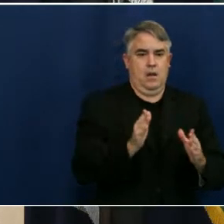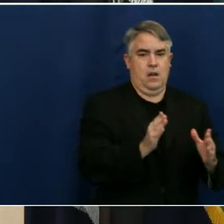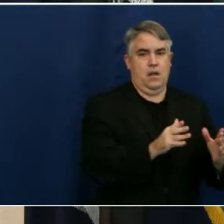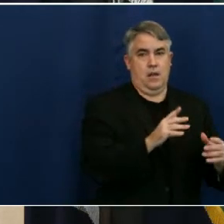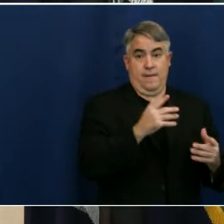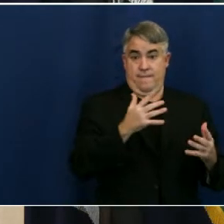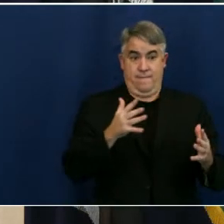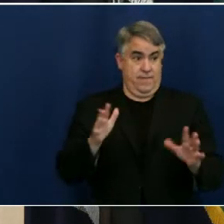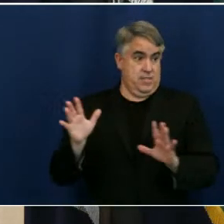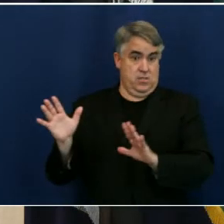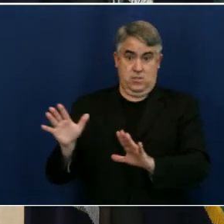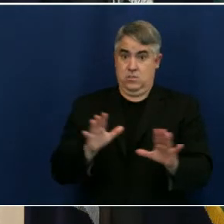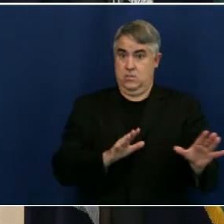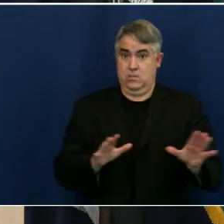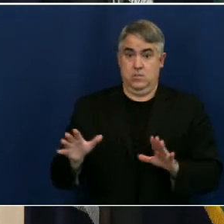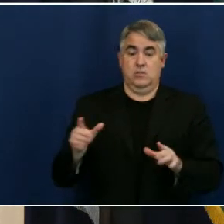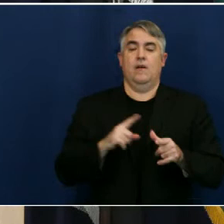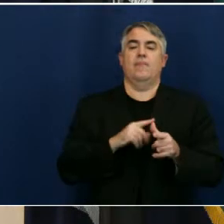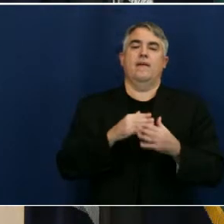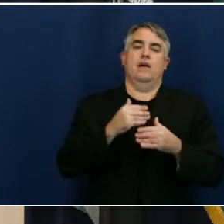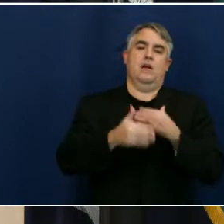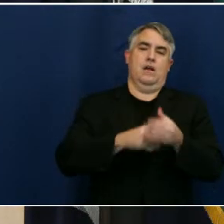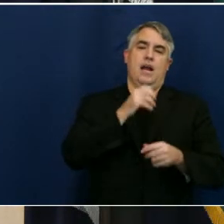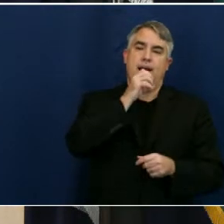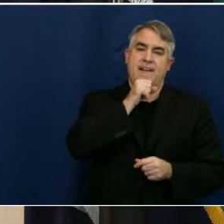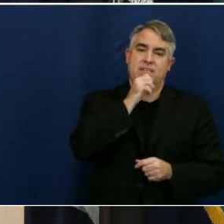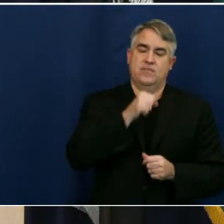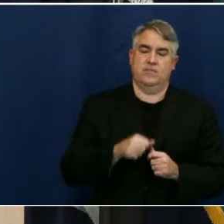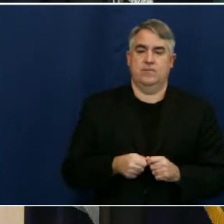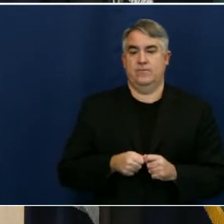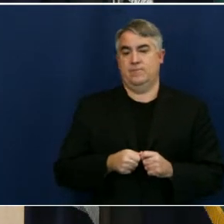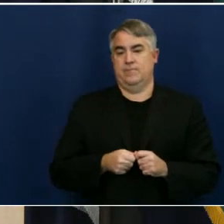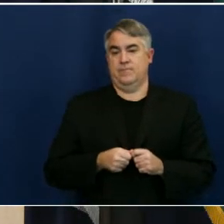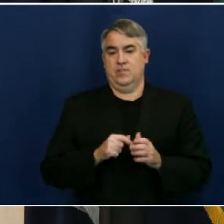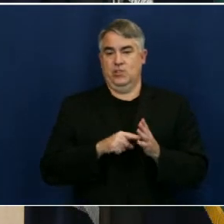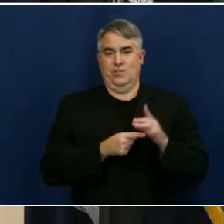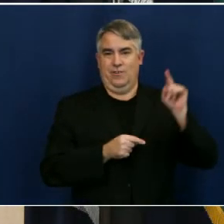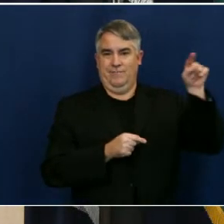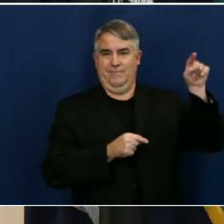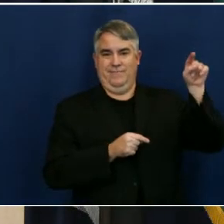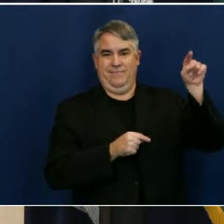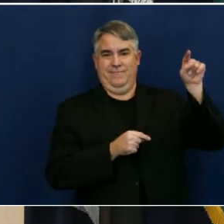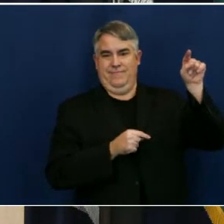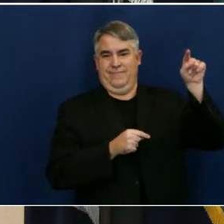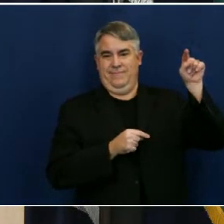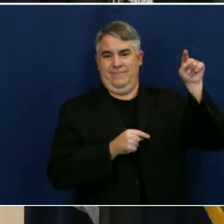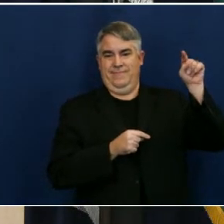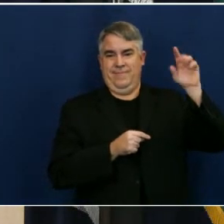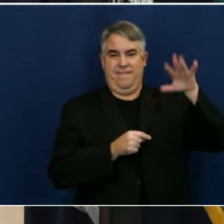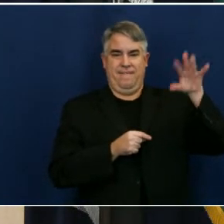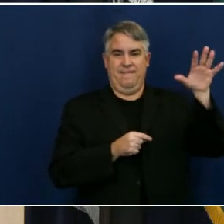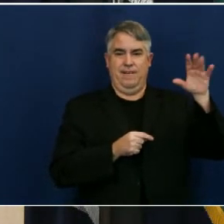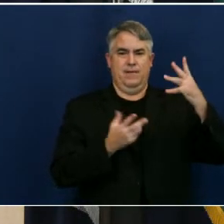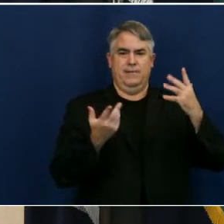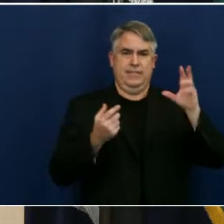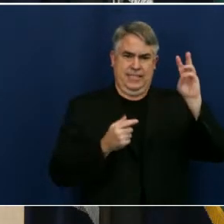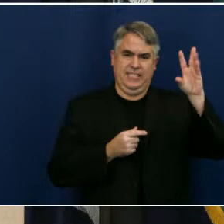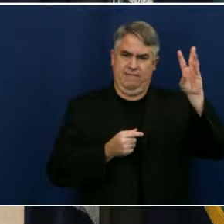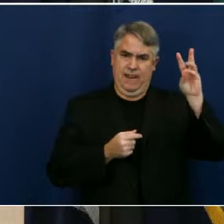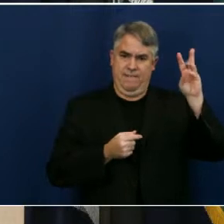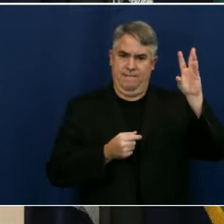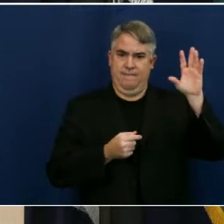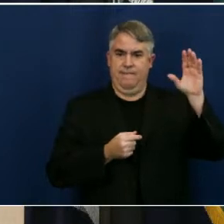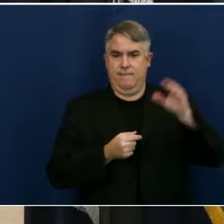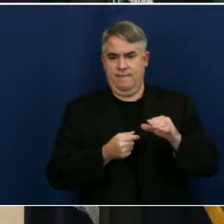else based on age. So you would essentially pick up at, say, you know, between 55 and, you know, under 65, under 55,